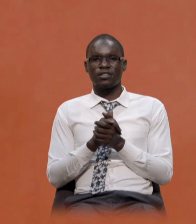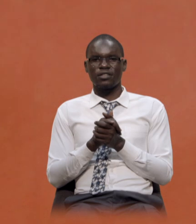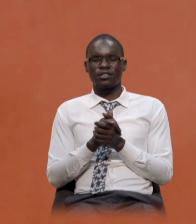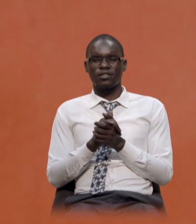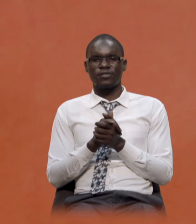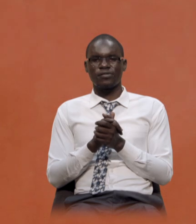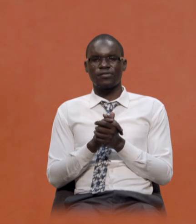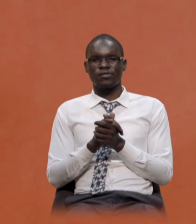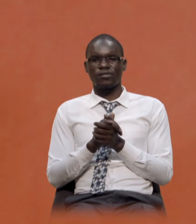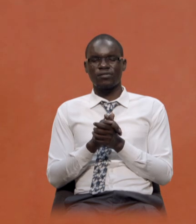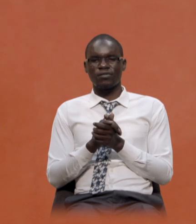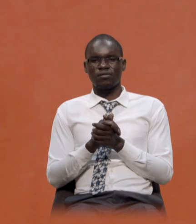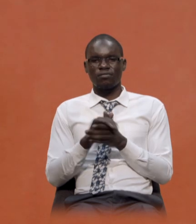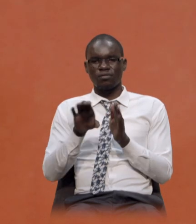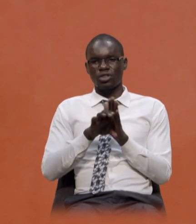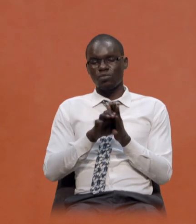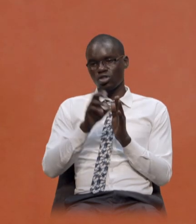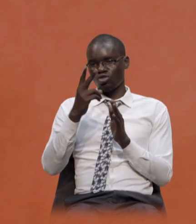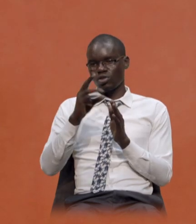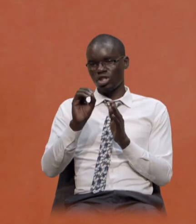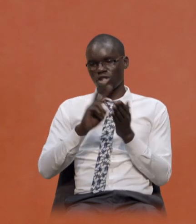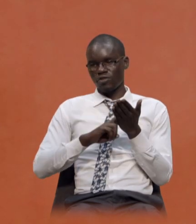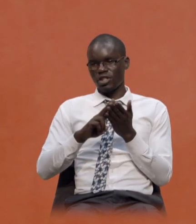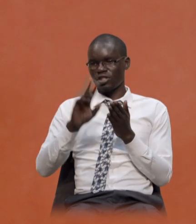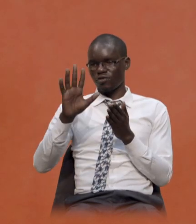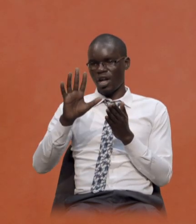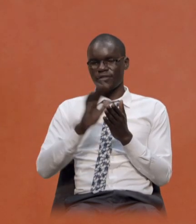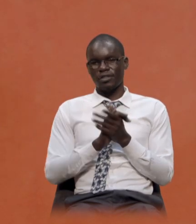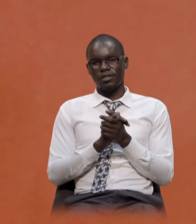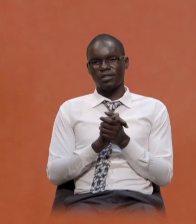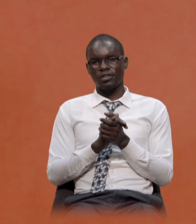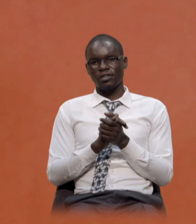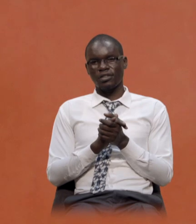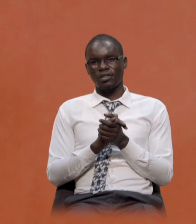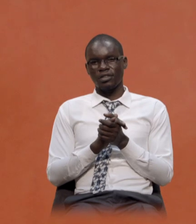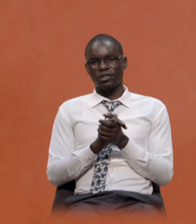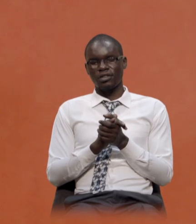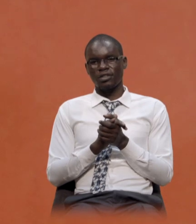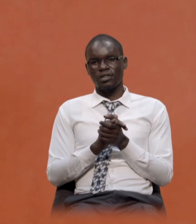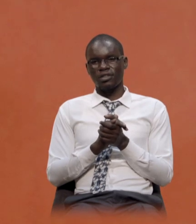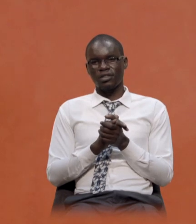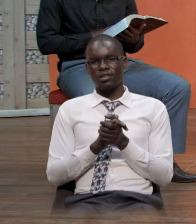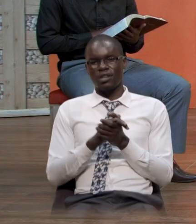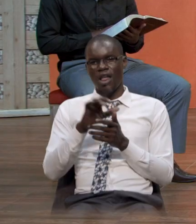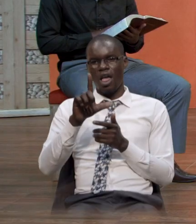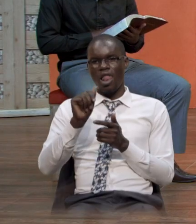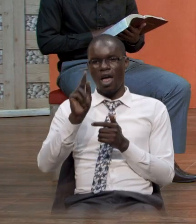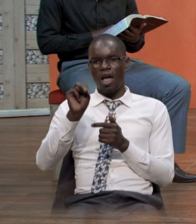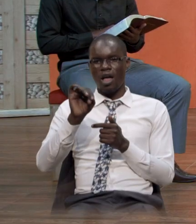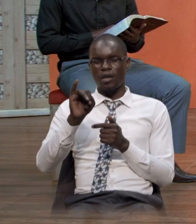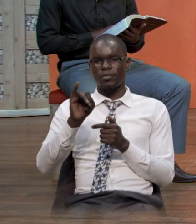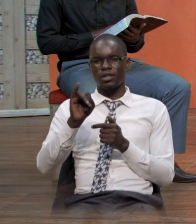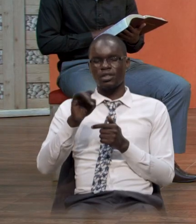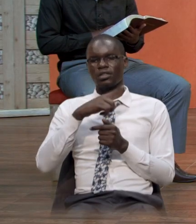I'm sorry. 1 Chronicles chapter 20, verse 5. And Lami was killed by who? You are